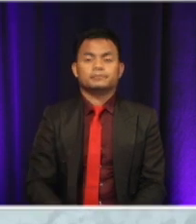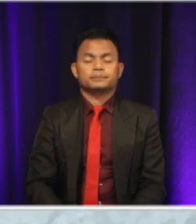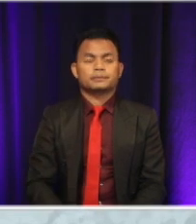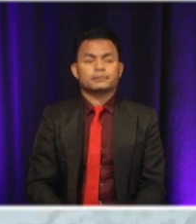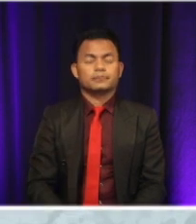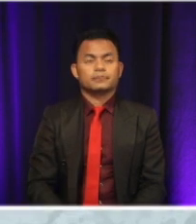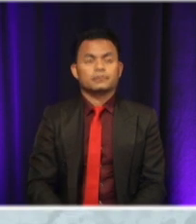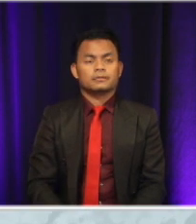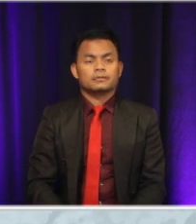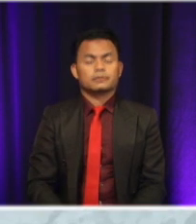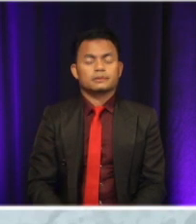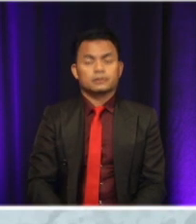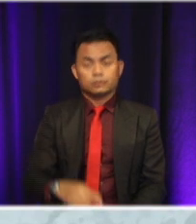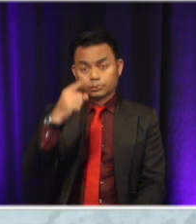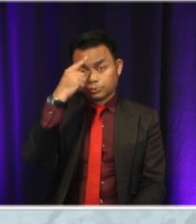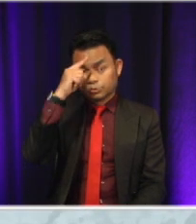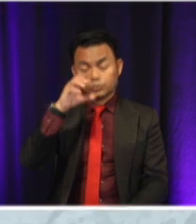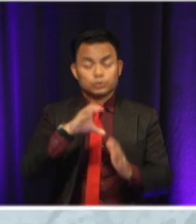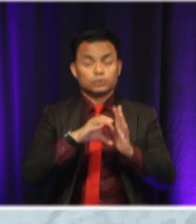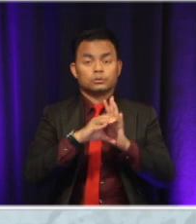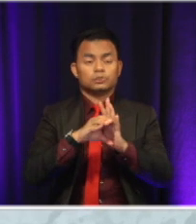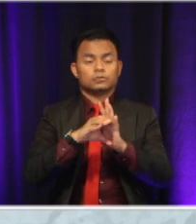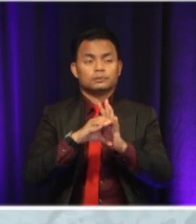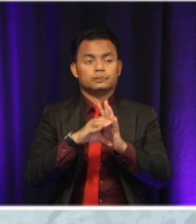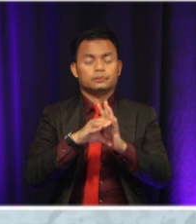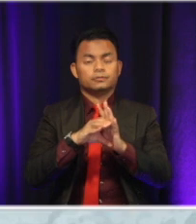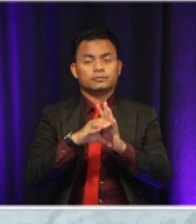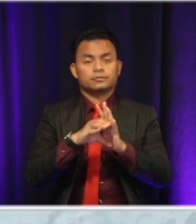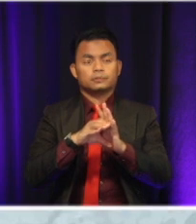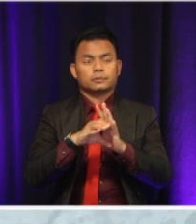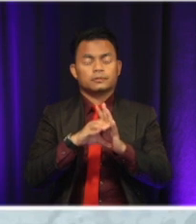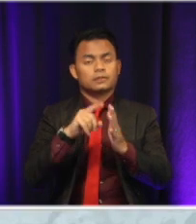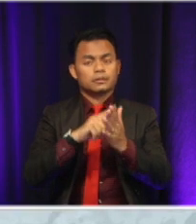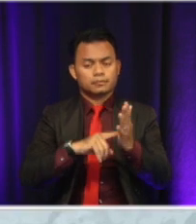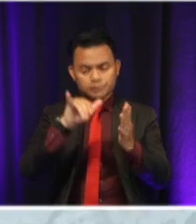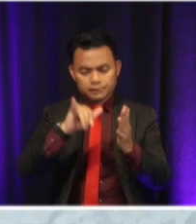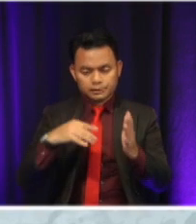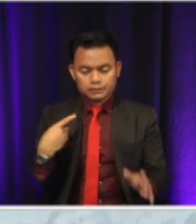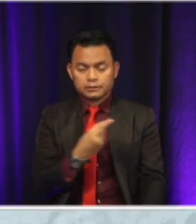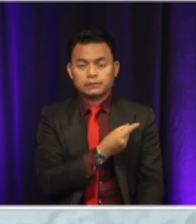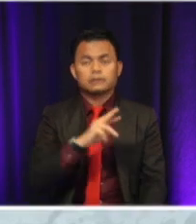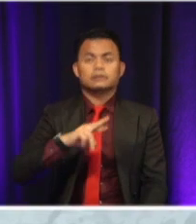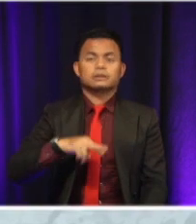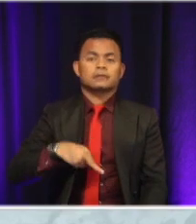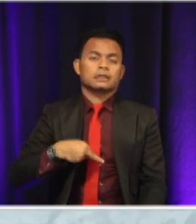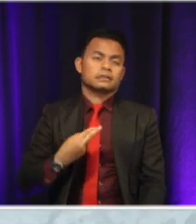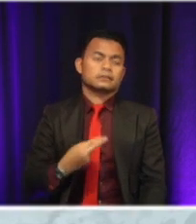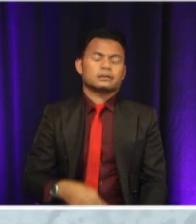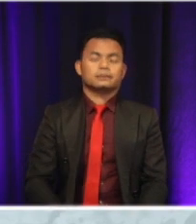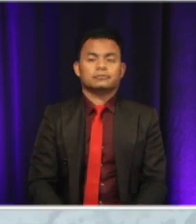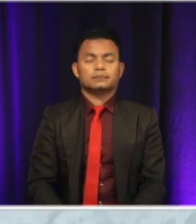Specifically the given task. For example, how does Miss Kinnian feel about Charlie here? So your focus would be on Miss